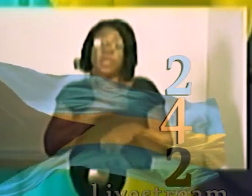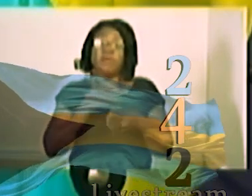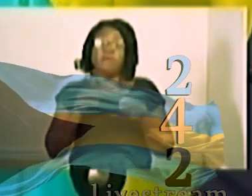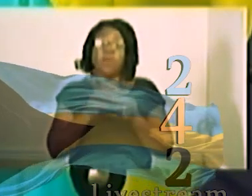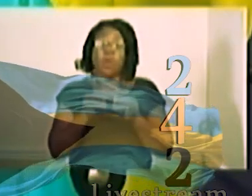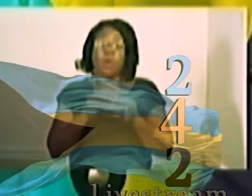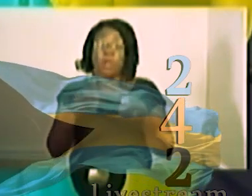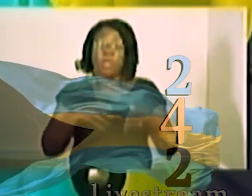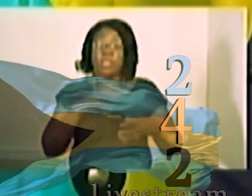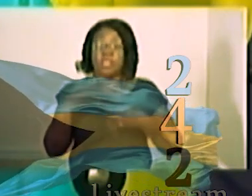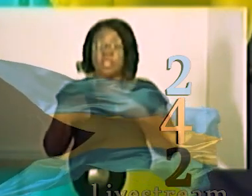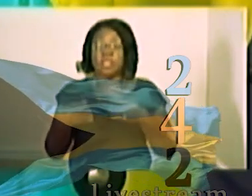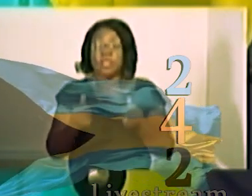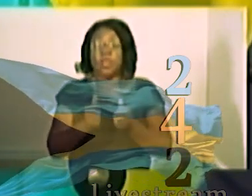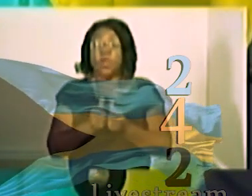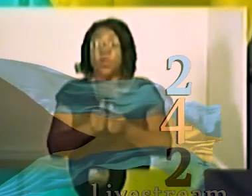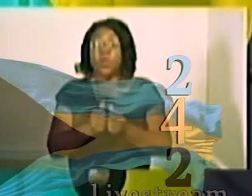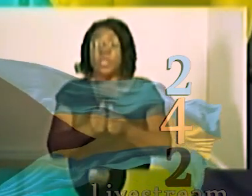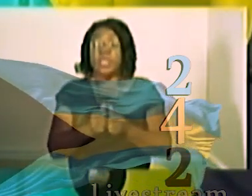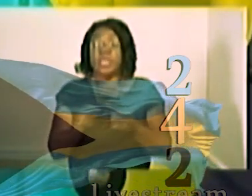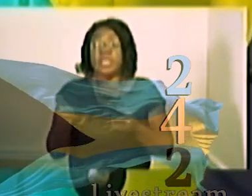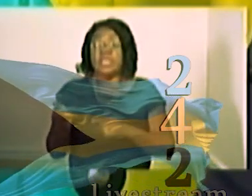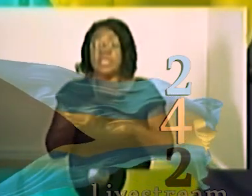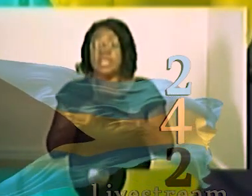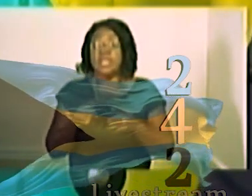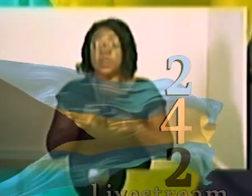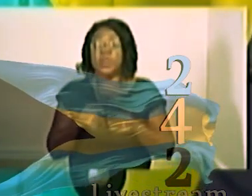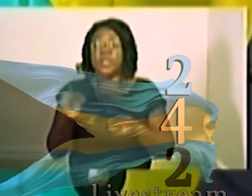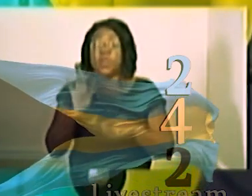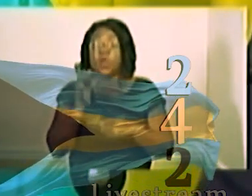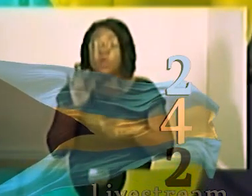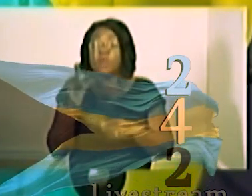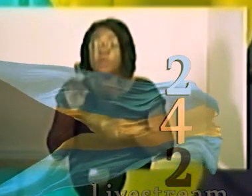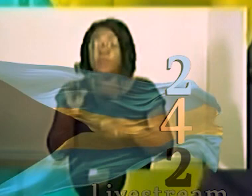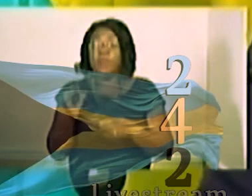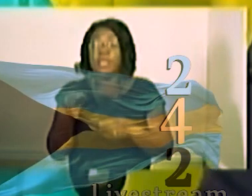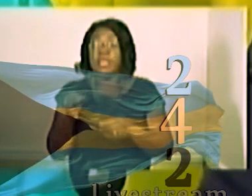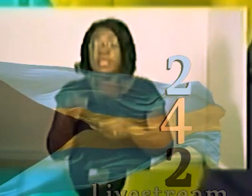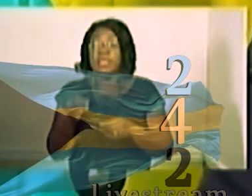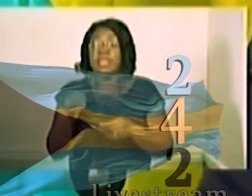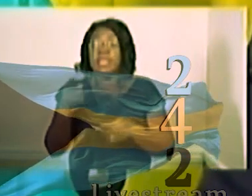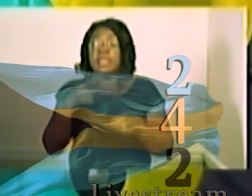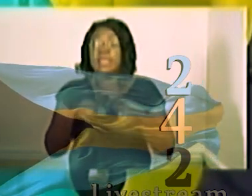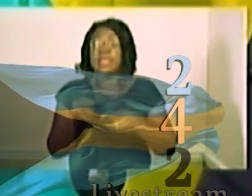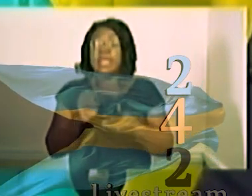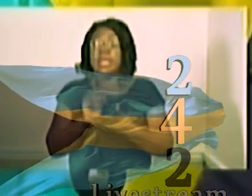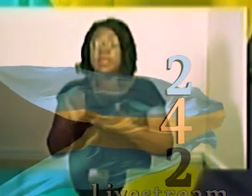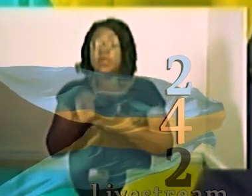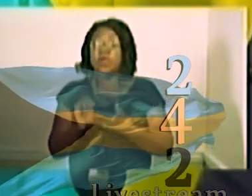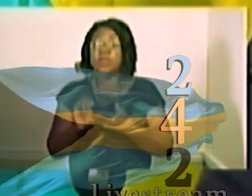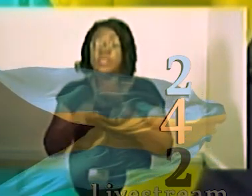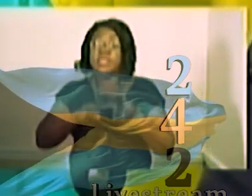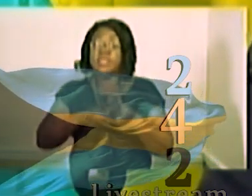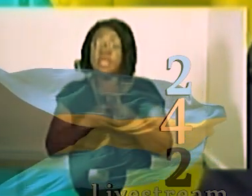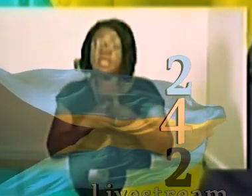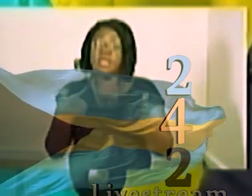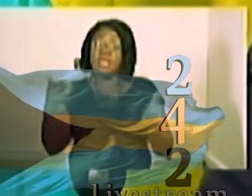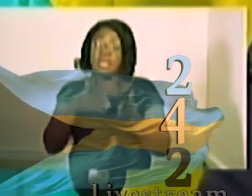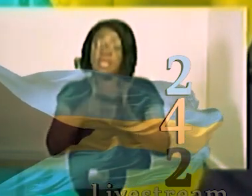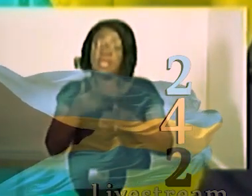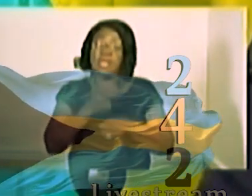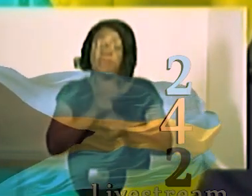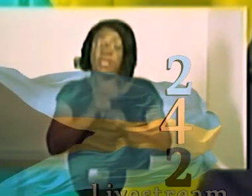concerned with dealing with the COVID pandemic, getting our economy running again, ensuring that